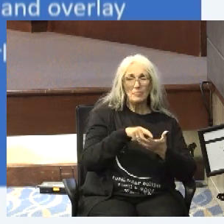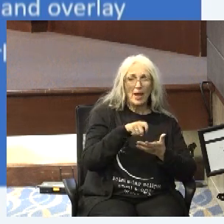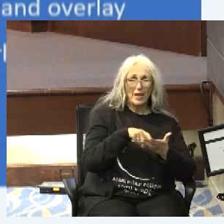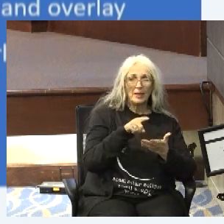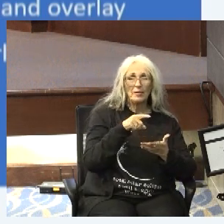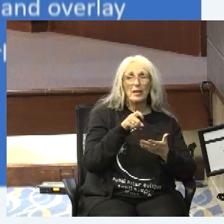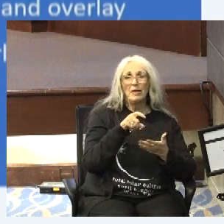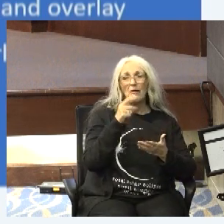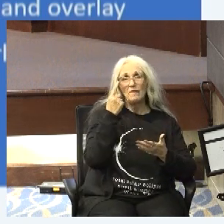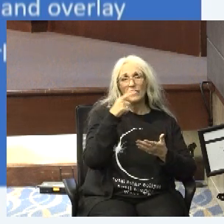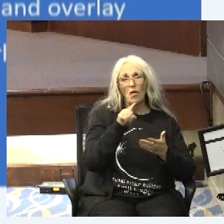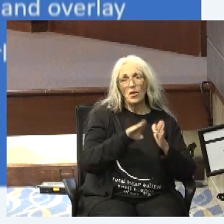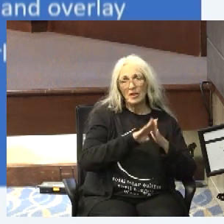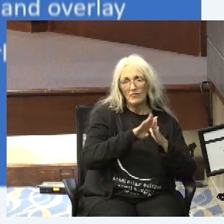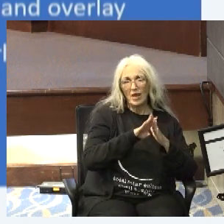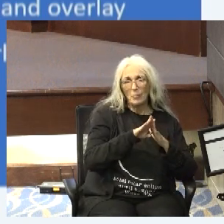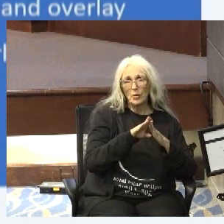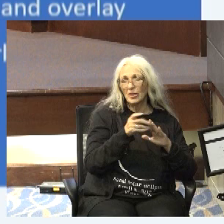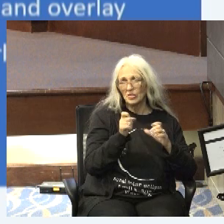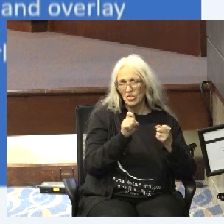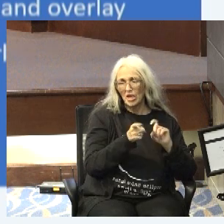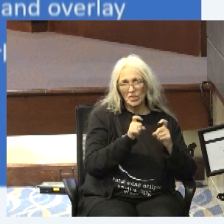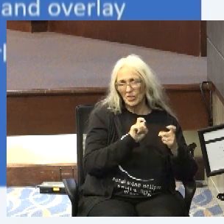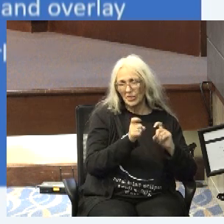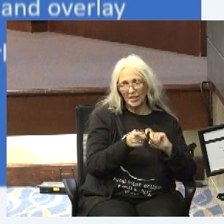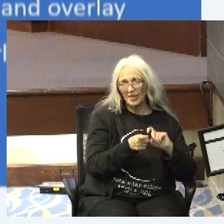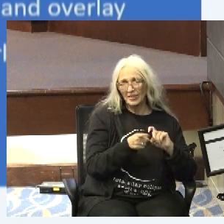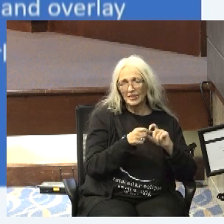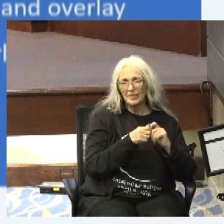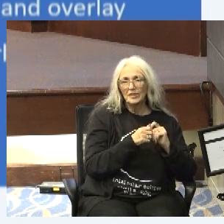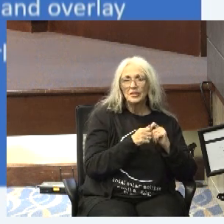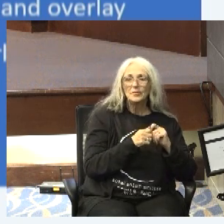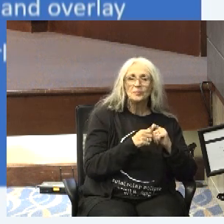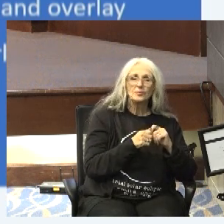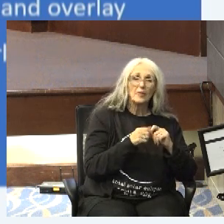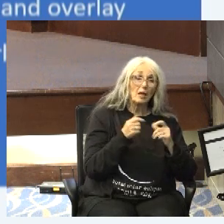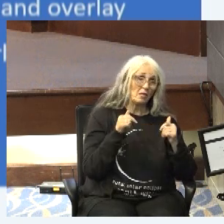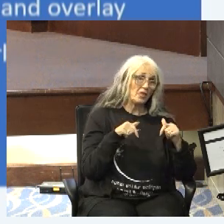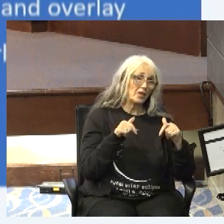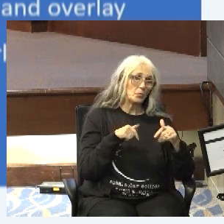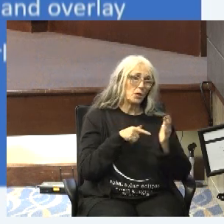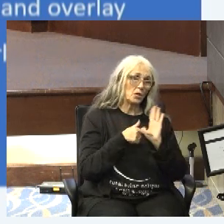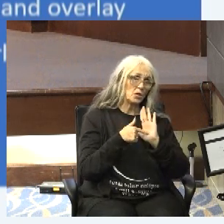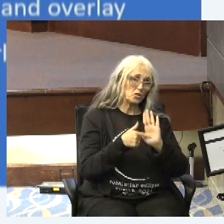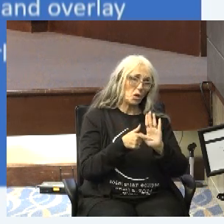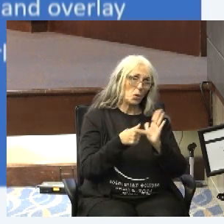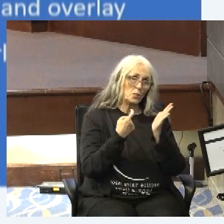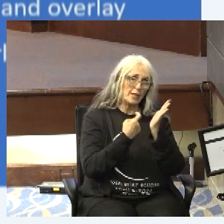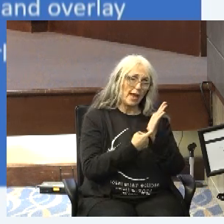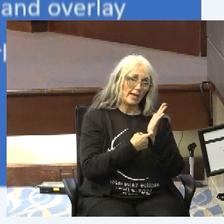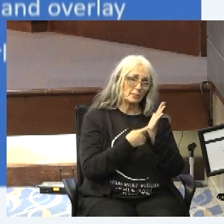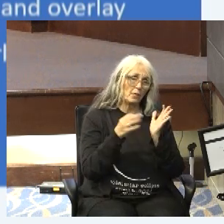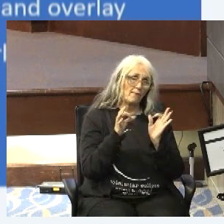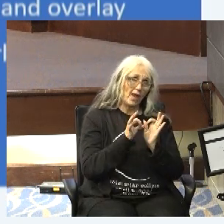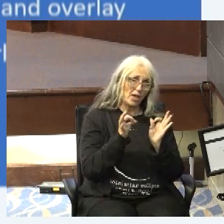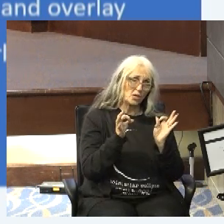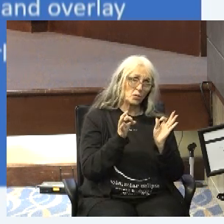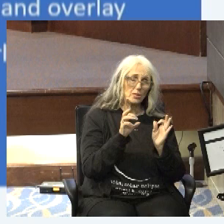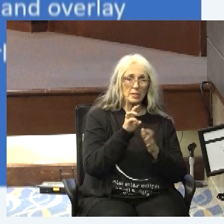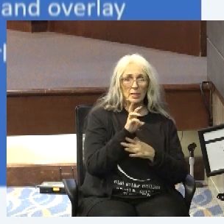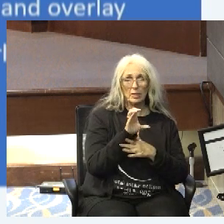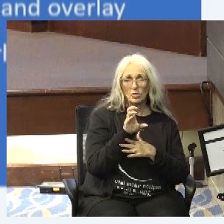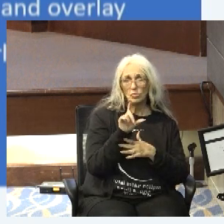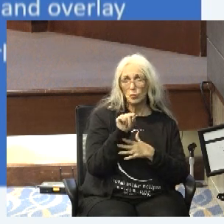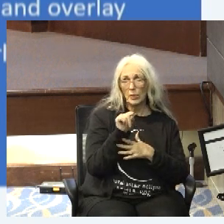developers. For instance, for me to run numbers on this project, we're going to show the taxable value at